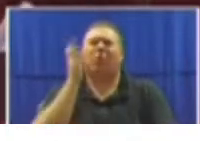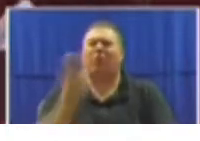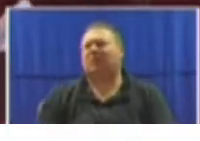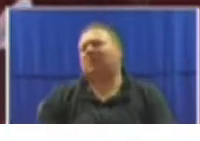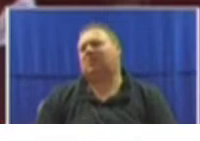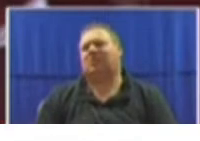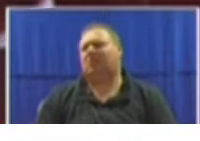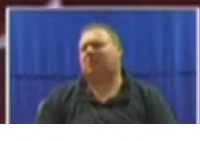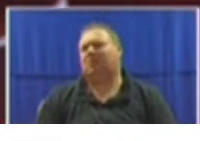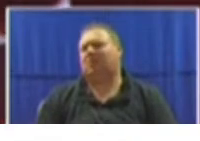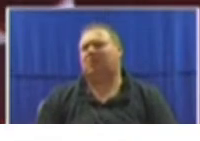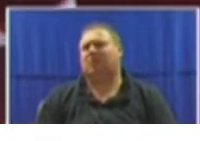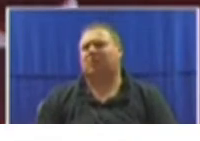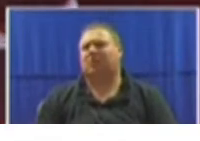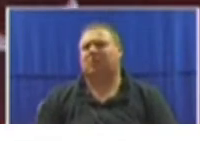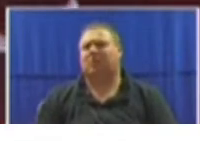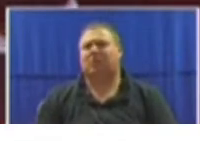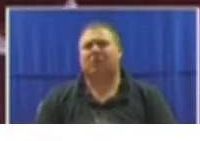making noise.